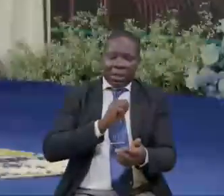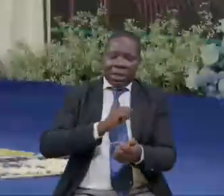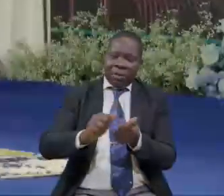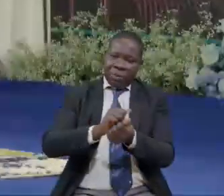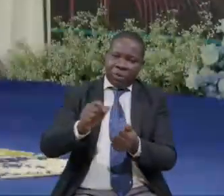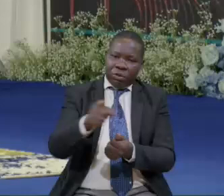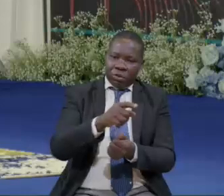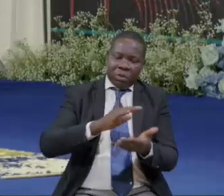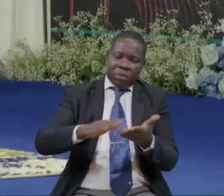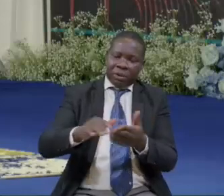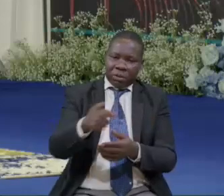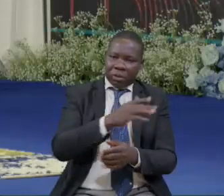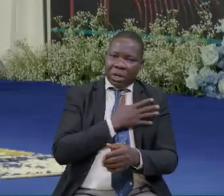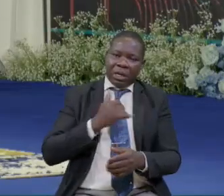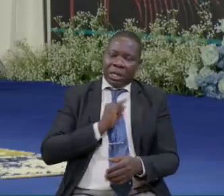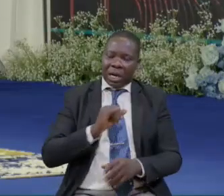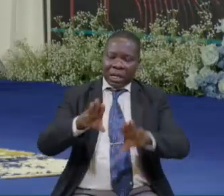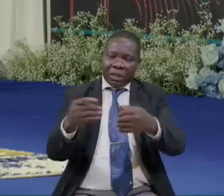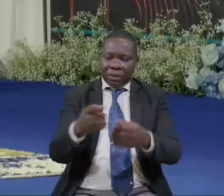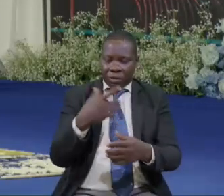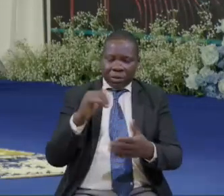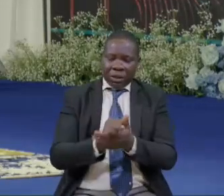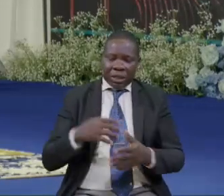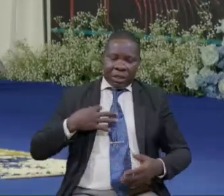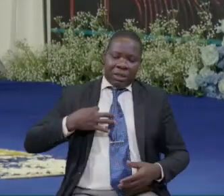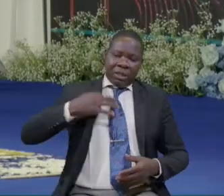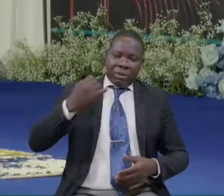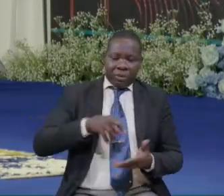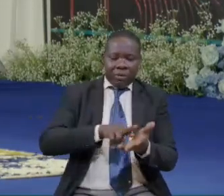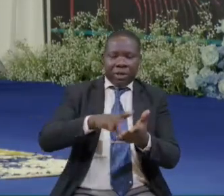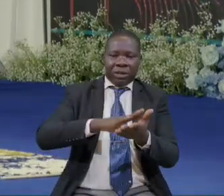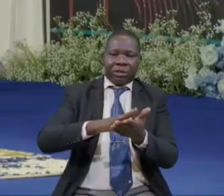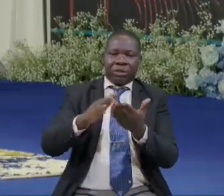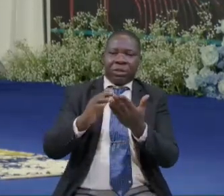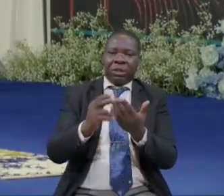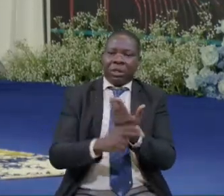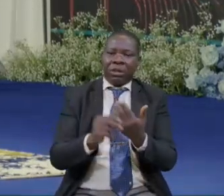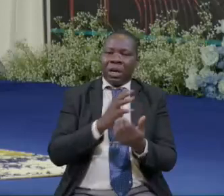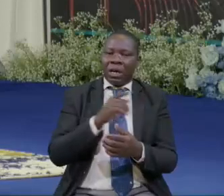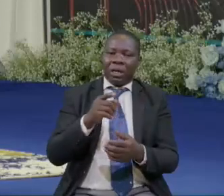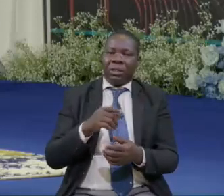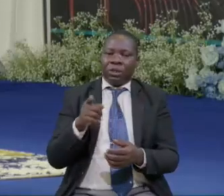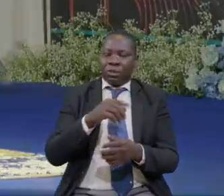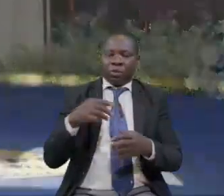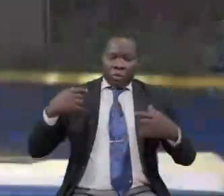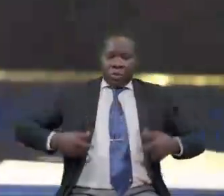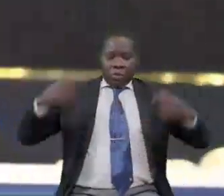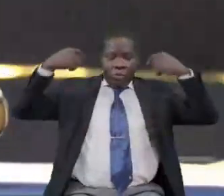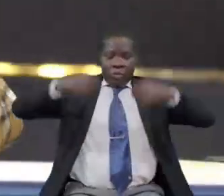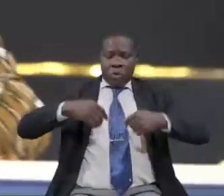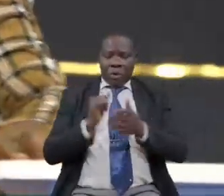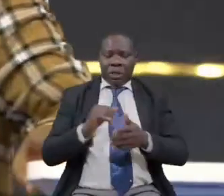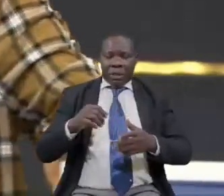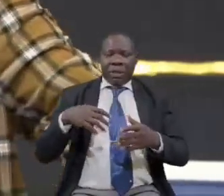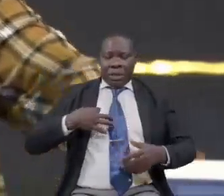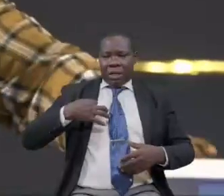give you that garment of righteousness. And you'll be wearing that garment of righteousness. Everywhere you go, you're recognized.